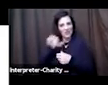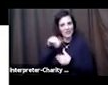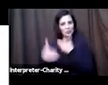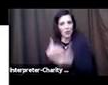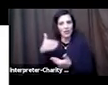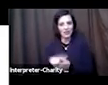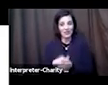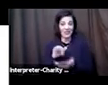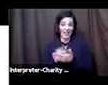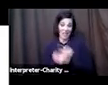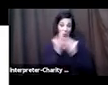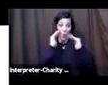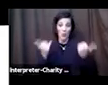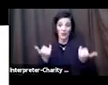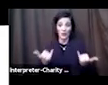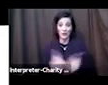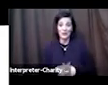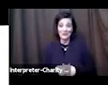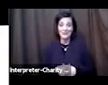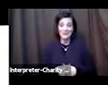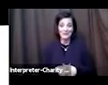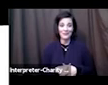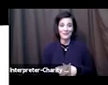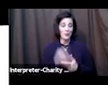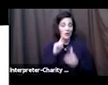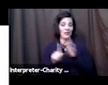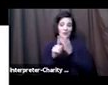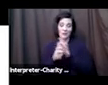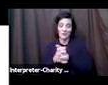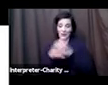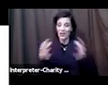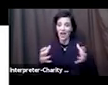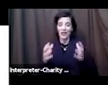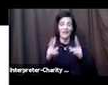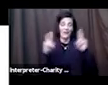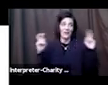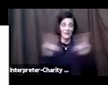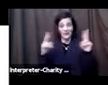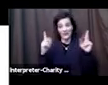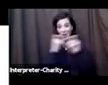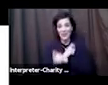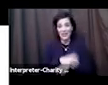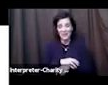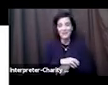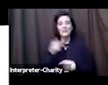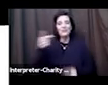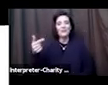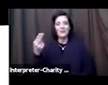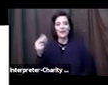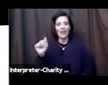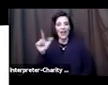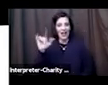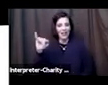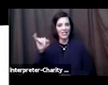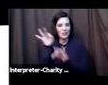That's our hope. But yeah, it does come up a lot and it's so complicated. So I'm going to let Haley talk about funding. And